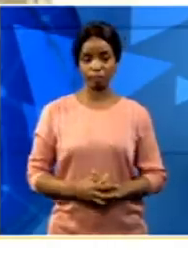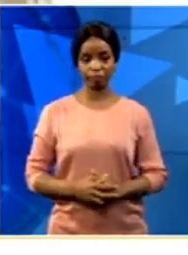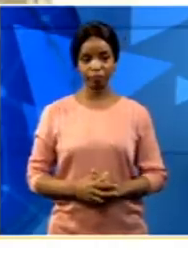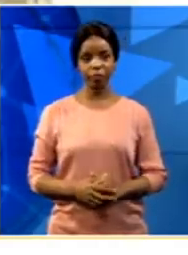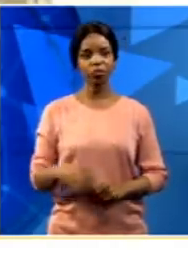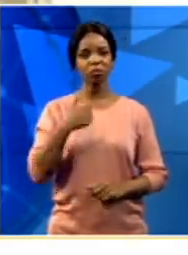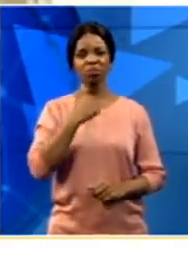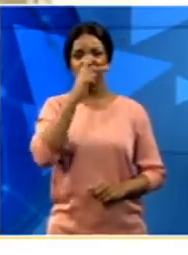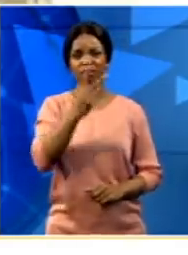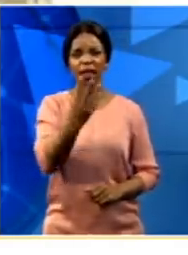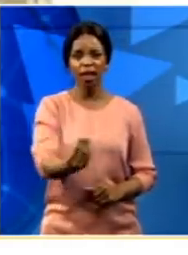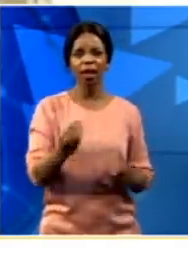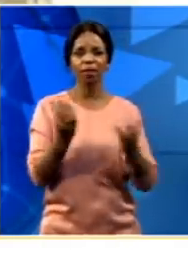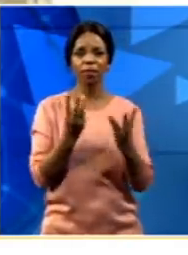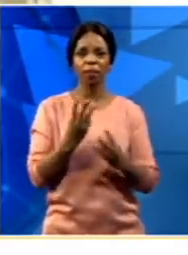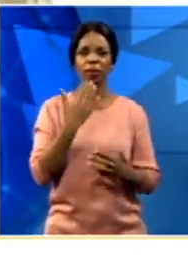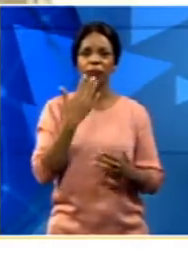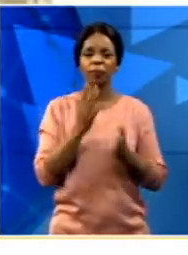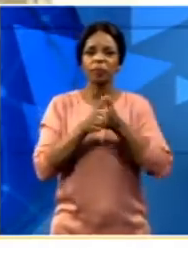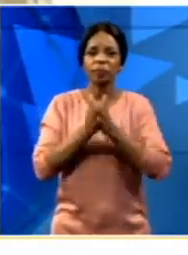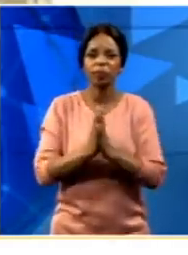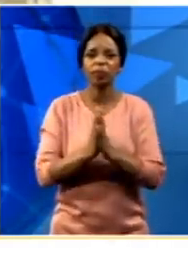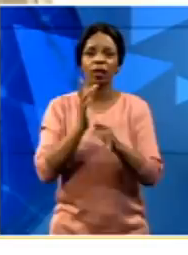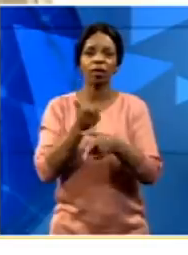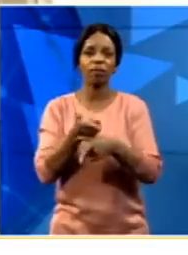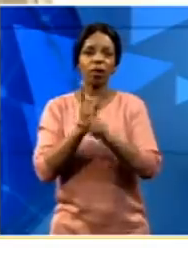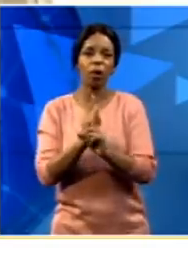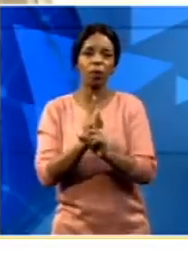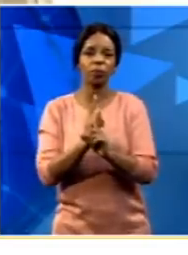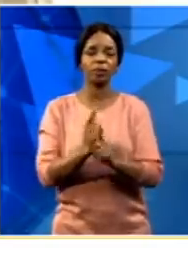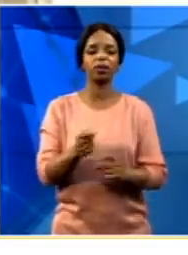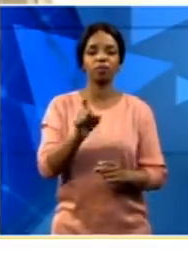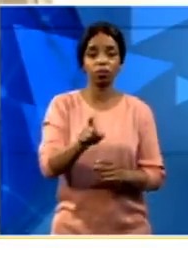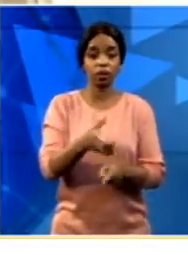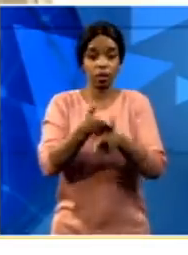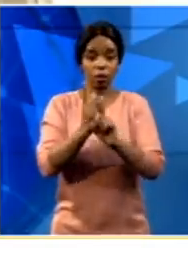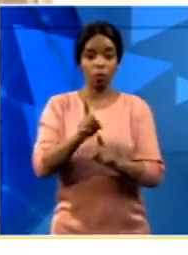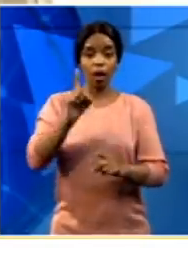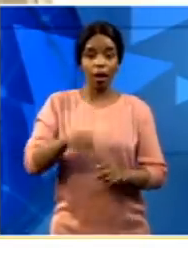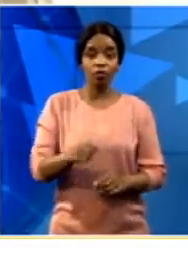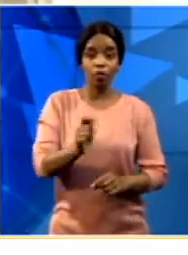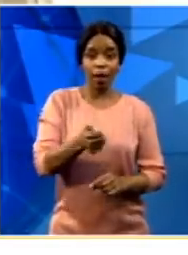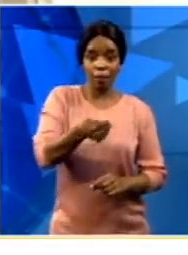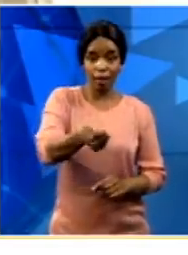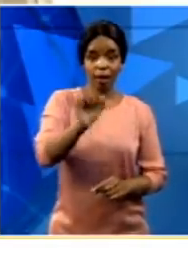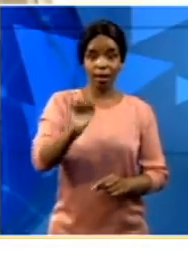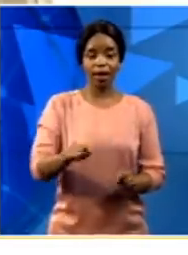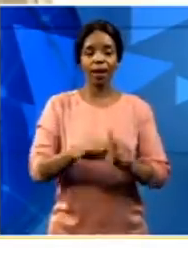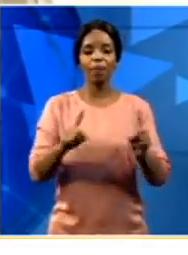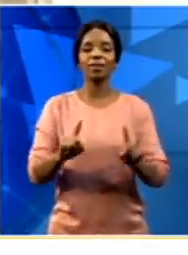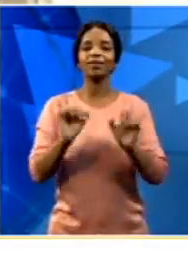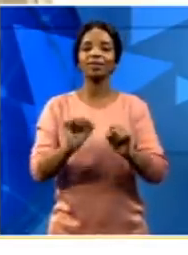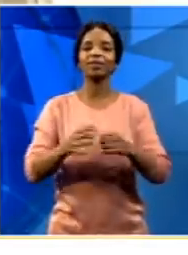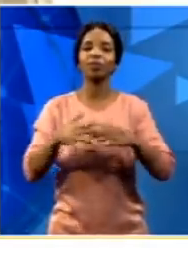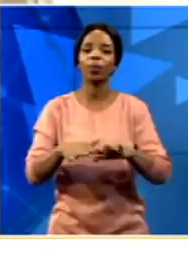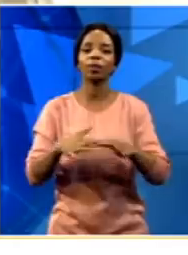where people, if they ask for loans, and obviously this will be a loan that needs to be paid back, but as you say on the website, a low